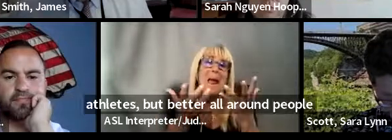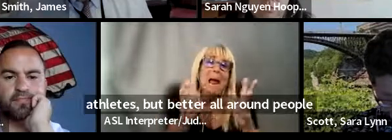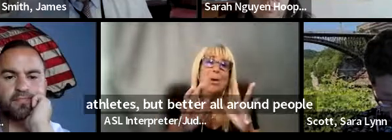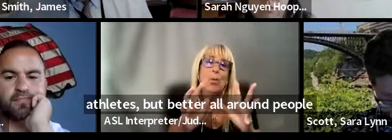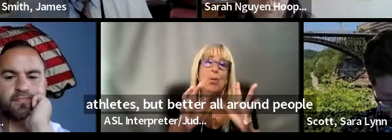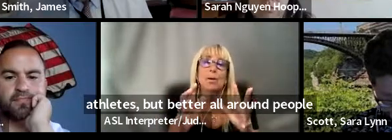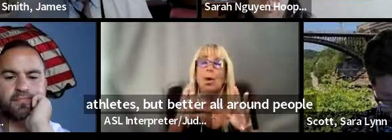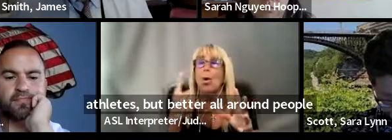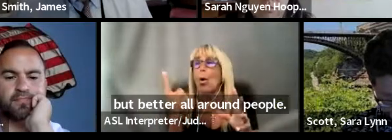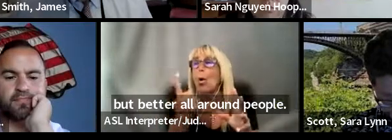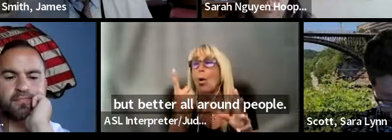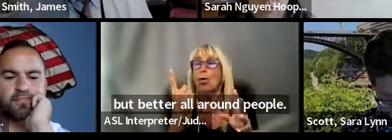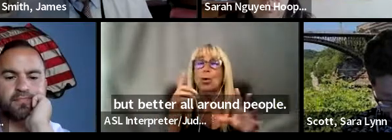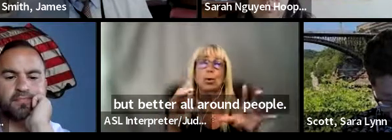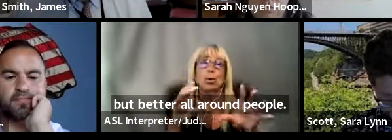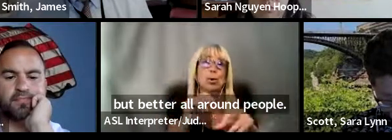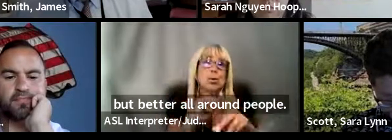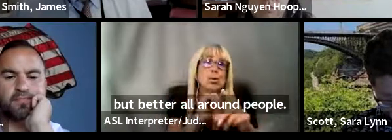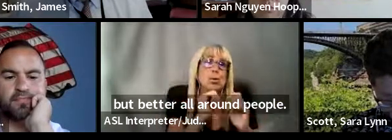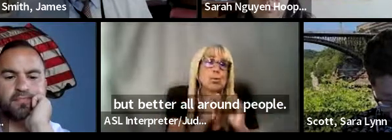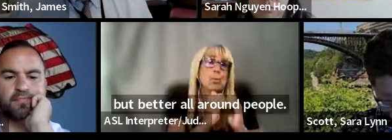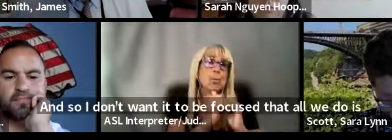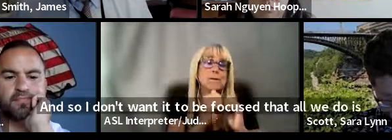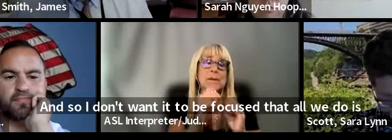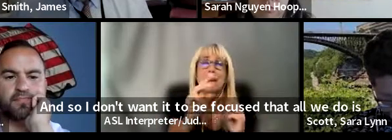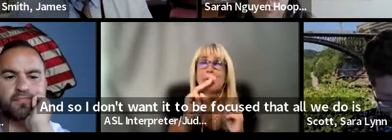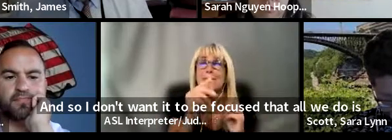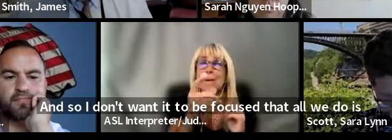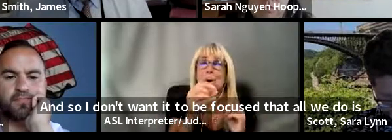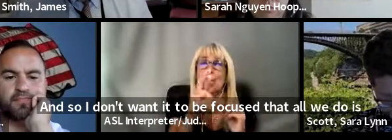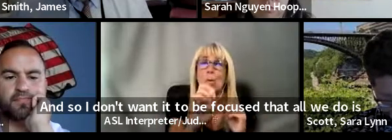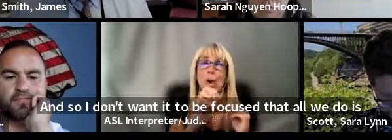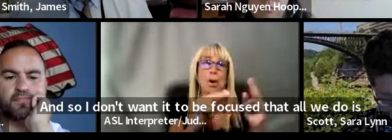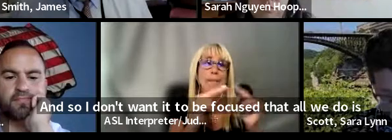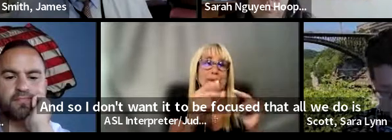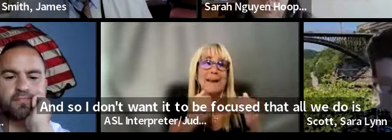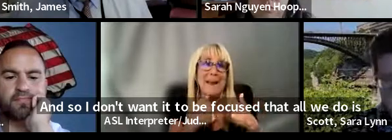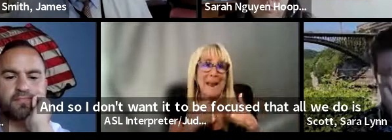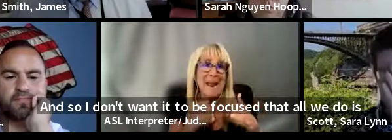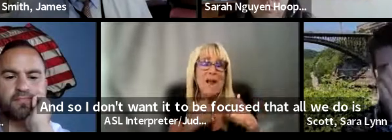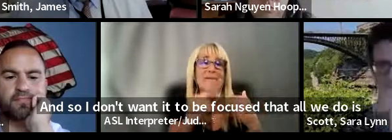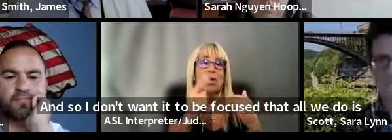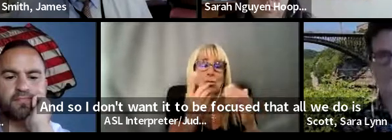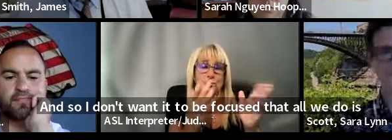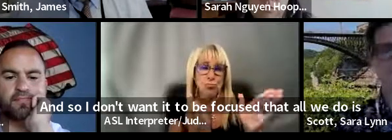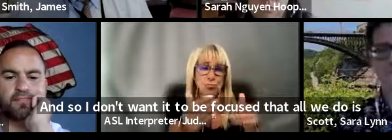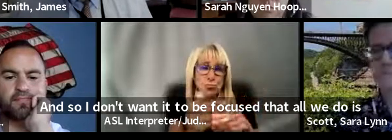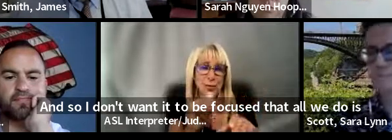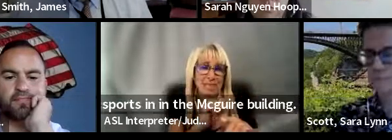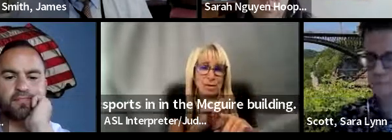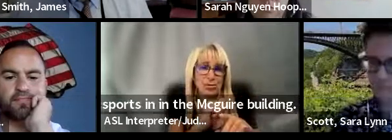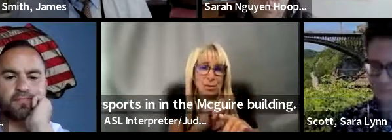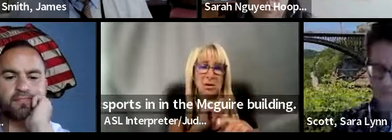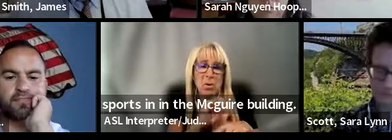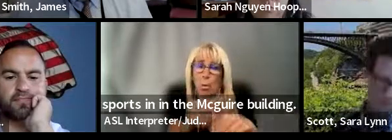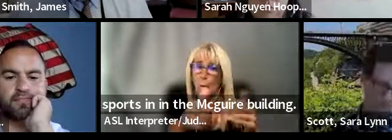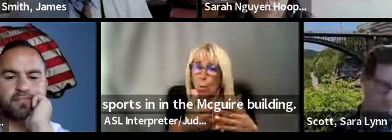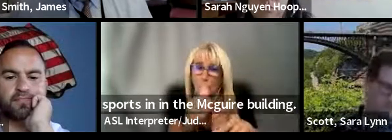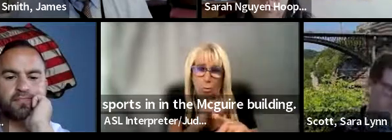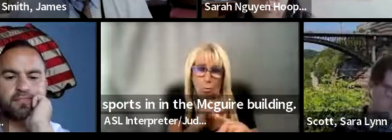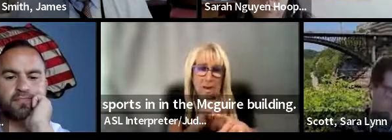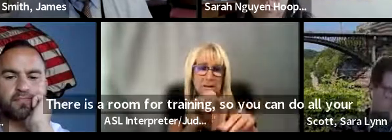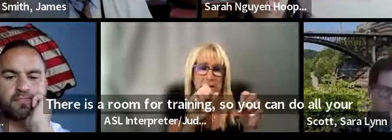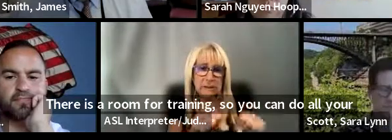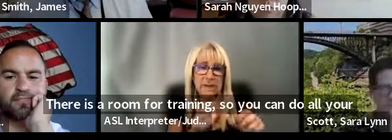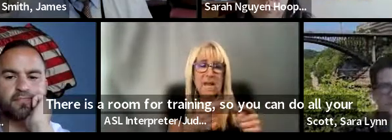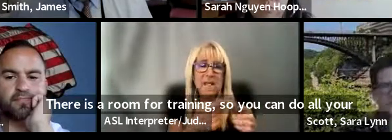all we do is sports. In the McGuire building, there is a room for training, so you can do all your practices, but then you can